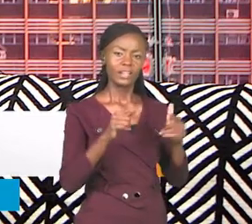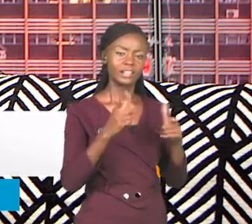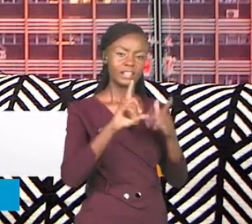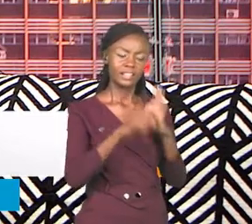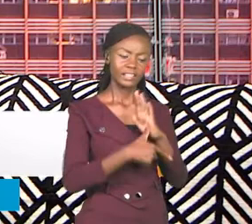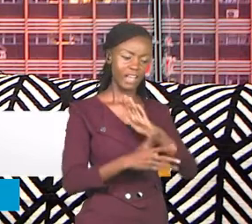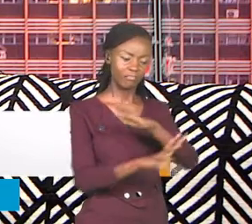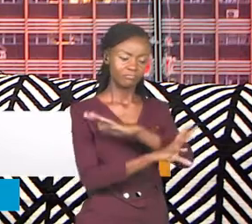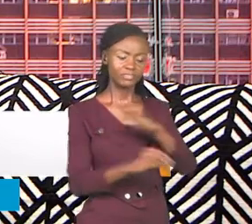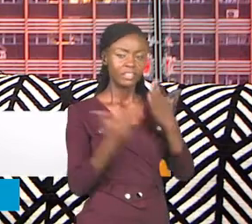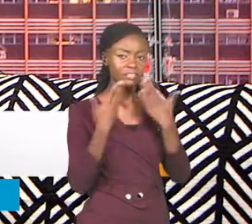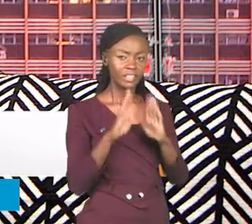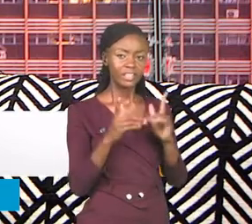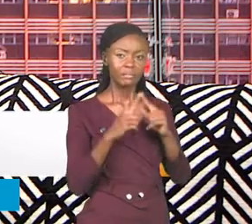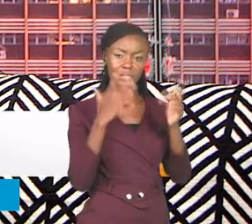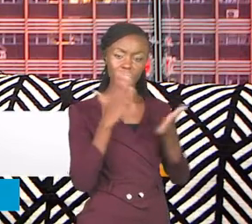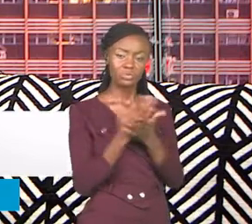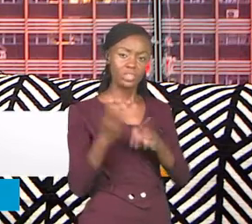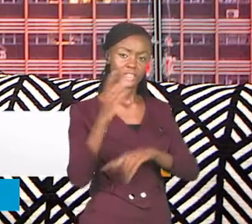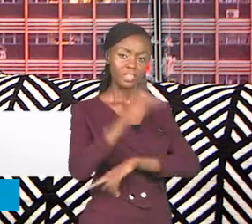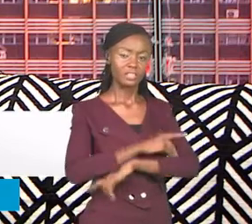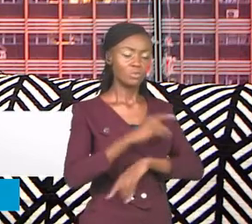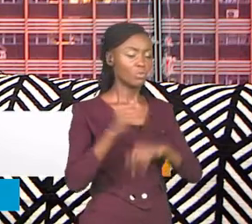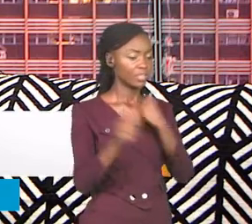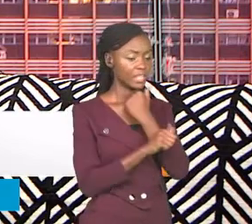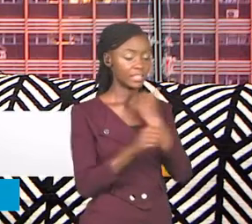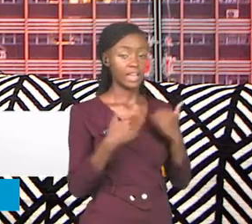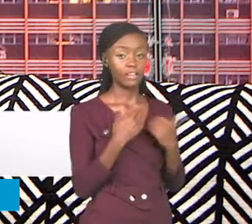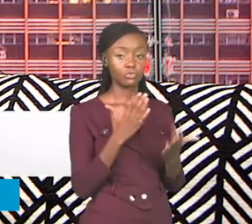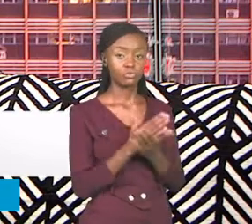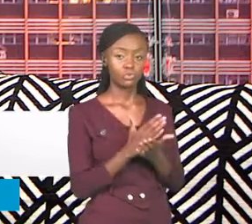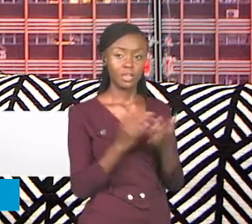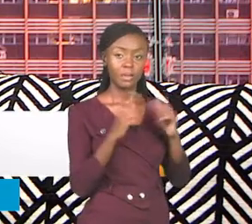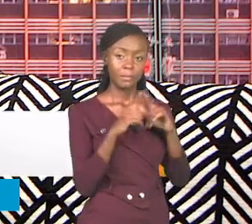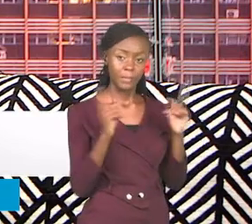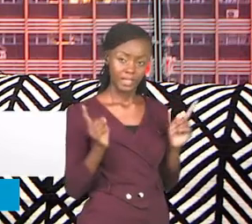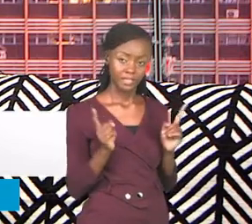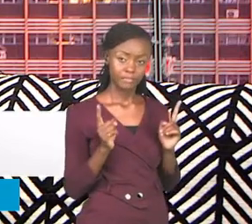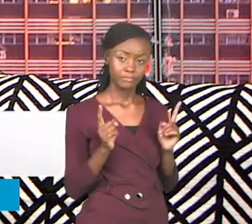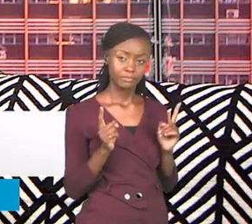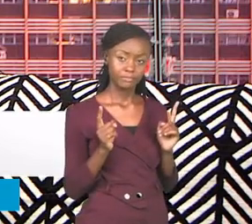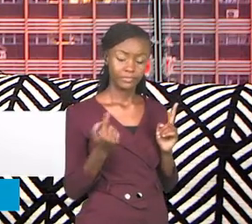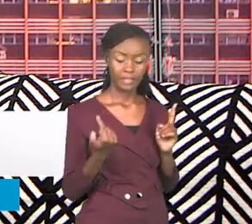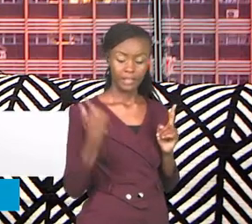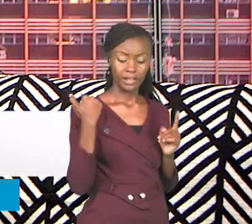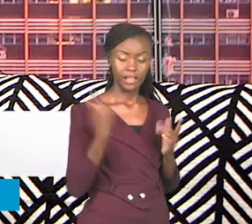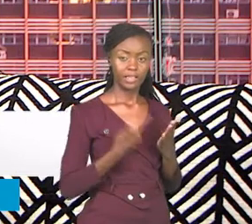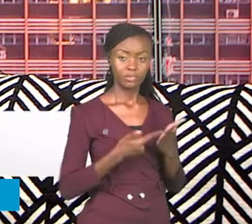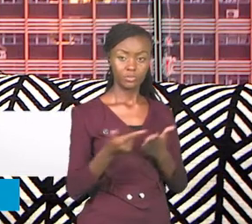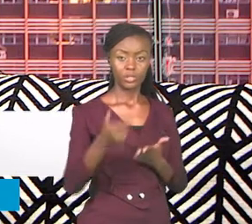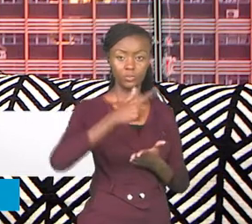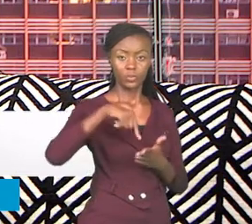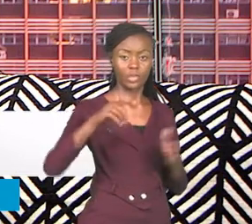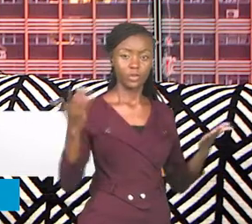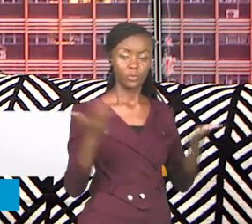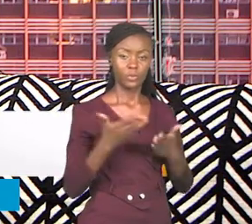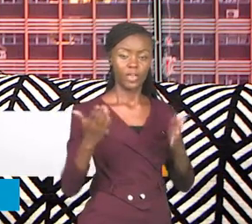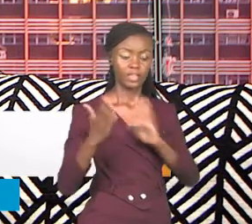robbing people around there. So even the day it was even risky. Mm-hmm. But in fact, last week we were in a security